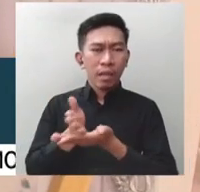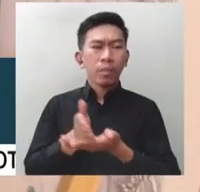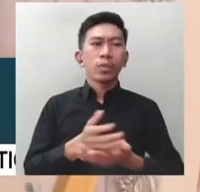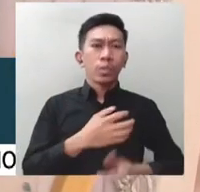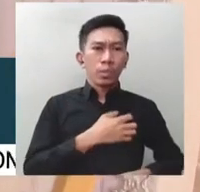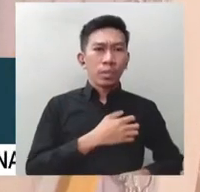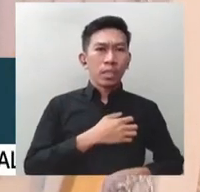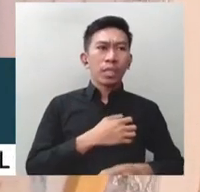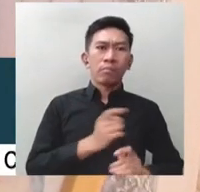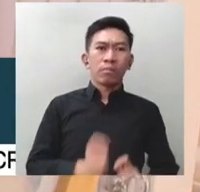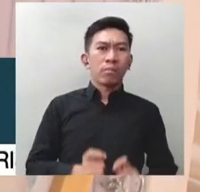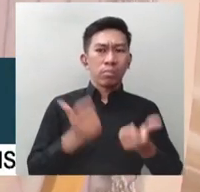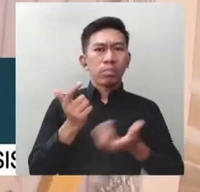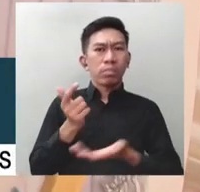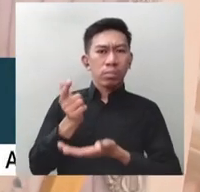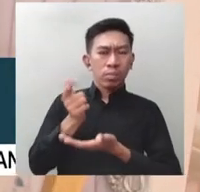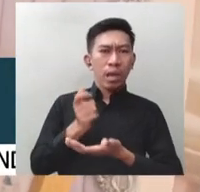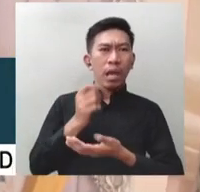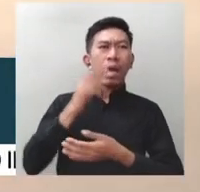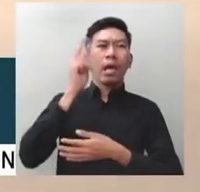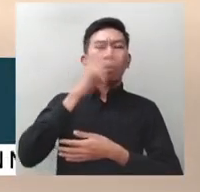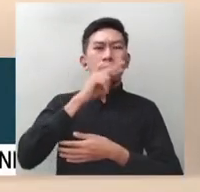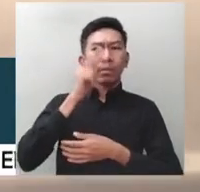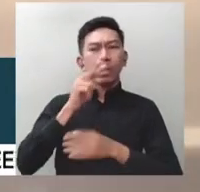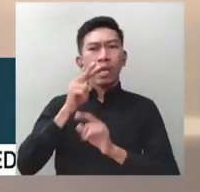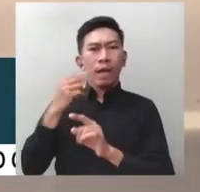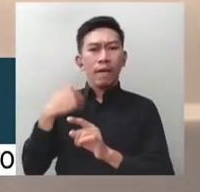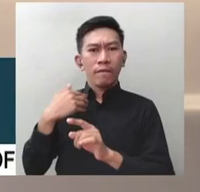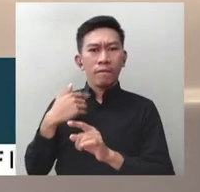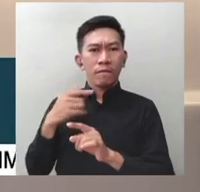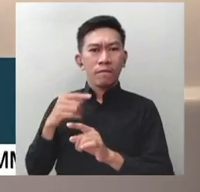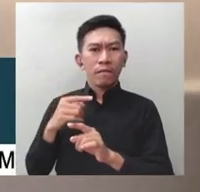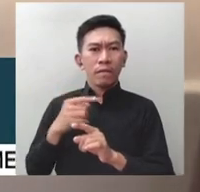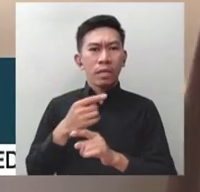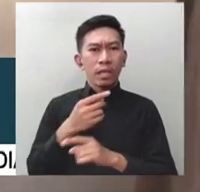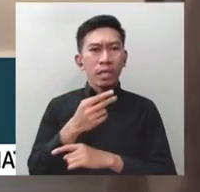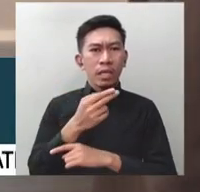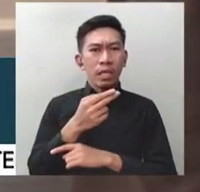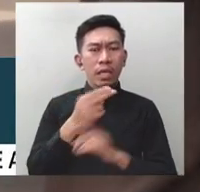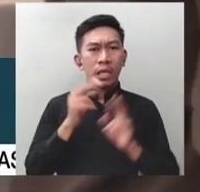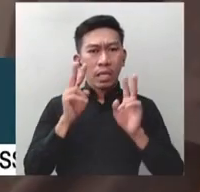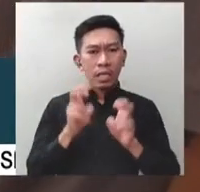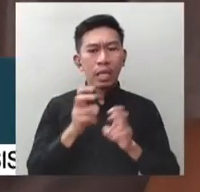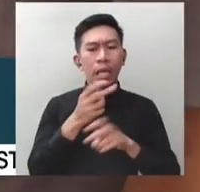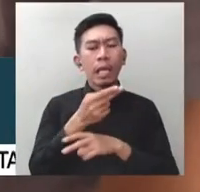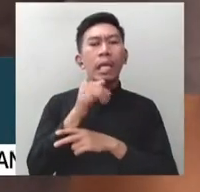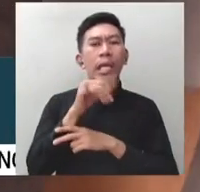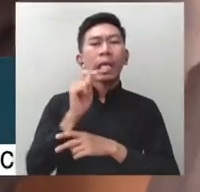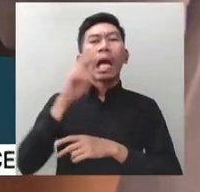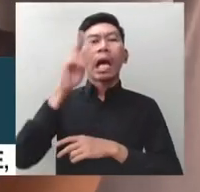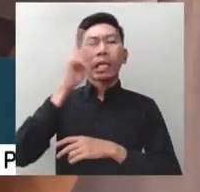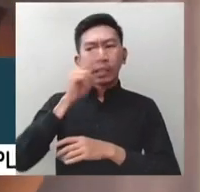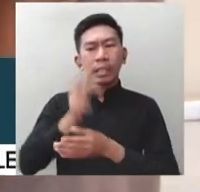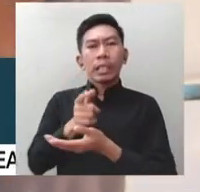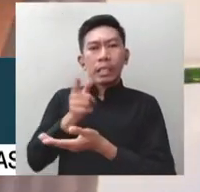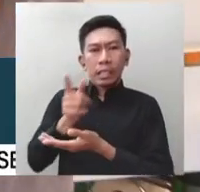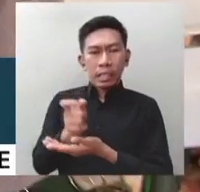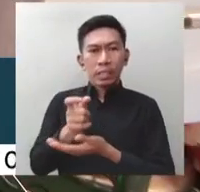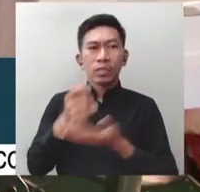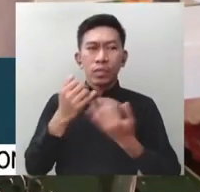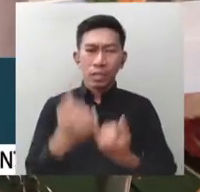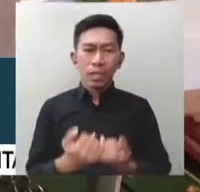which accidentally hit. That, at least, again, that is the contention of the police involved. And this is now the subject of our